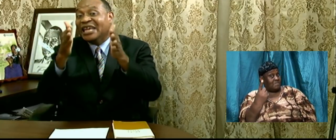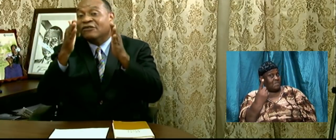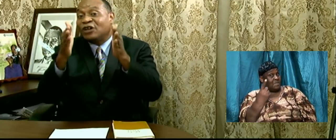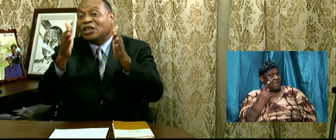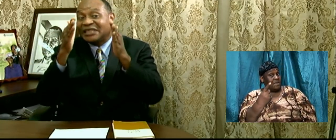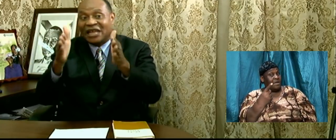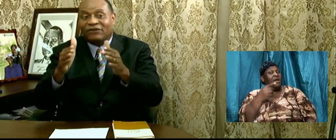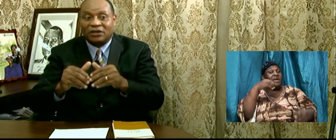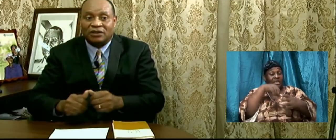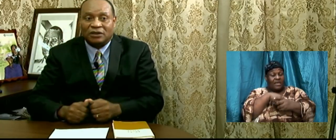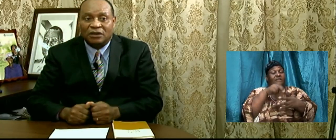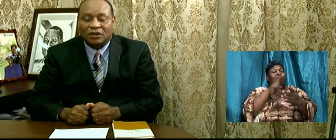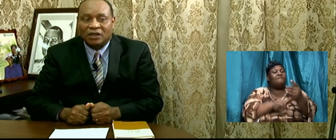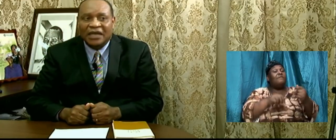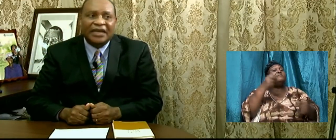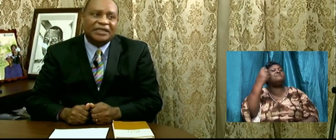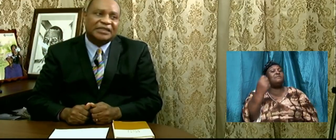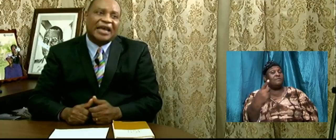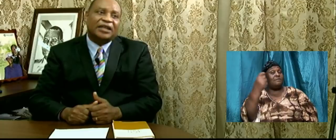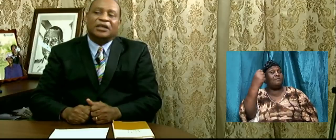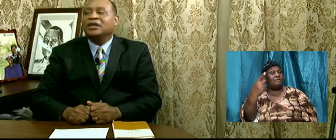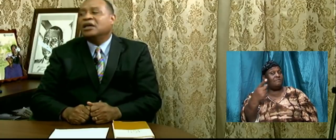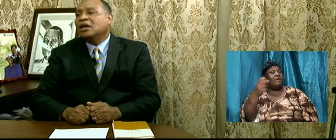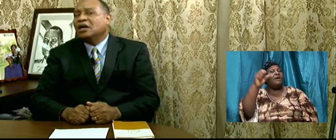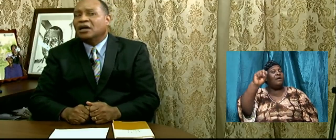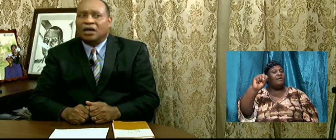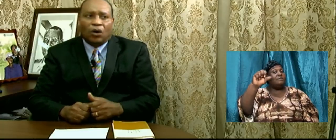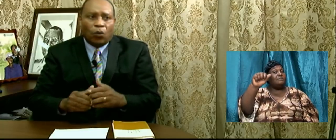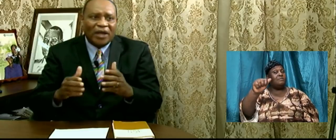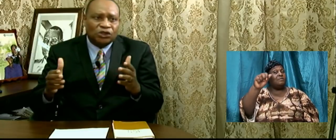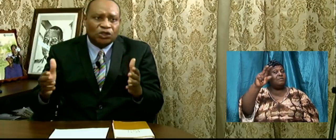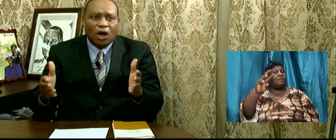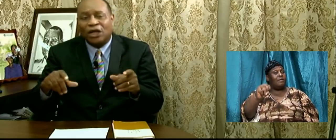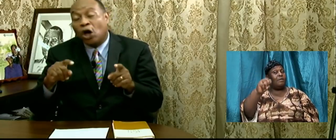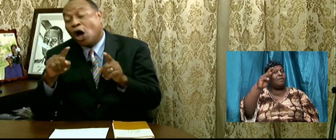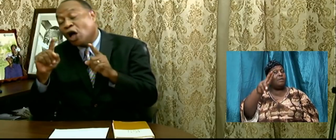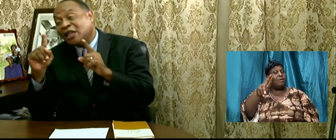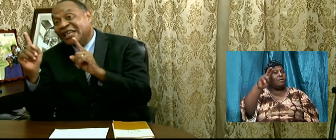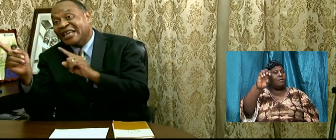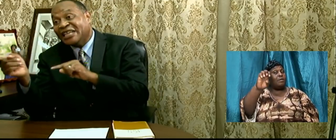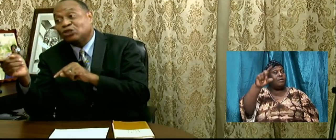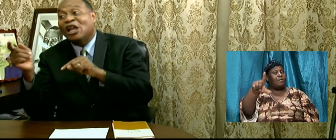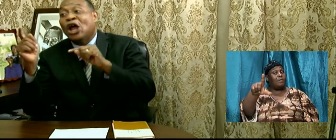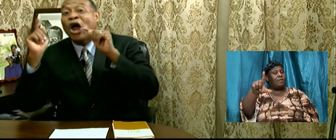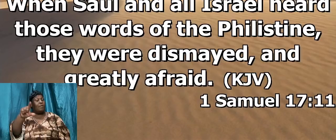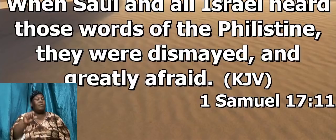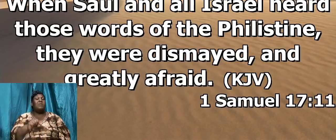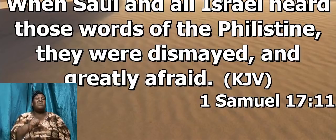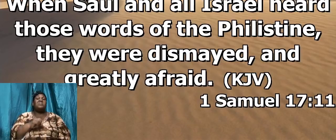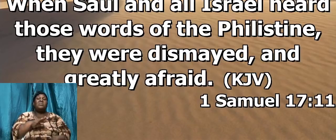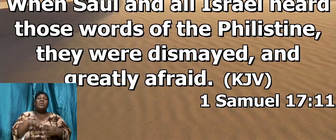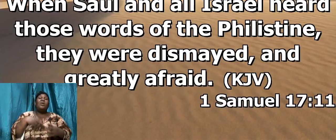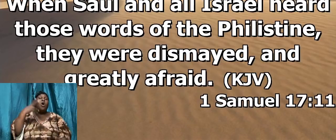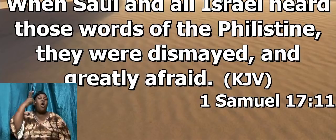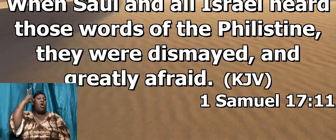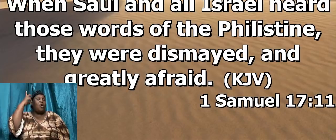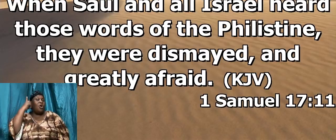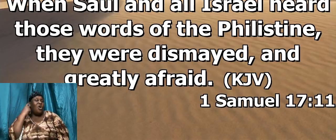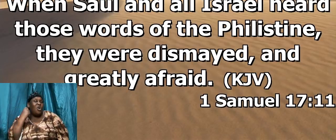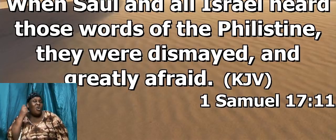In verse 11, it said, when Saul and all Israel heard